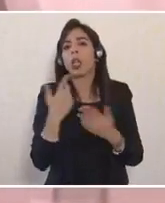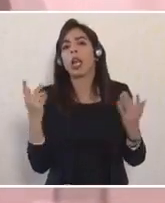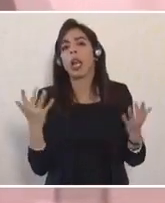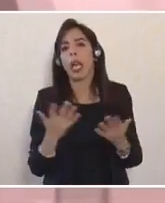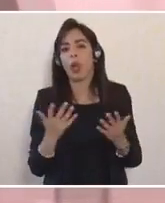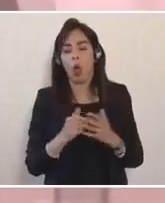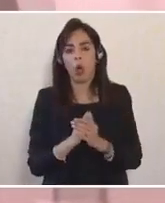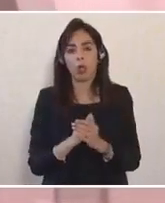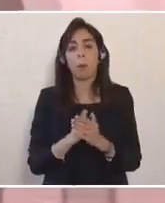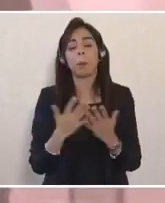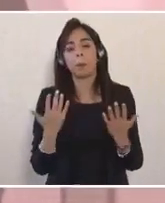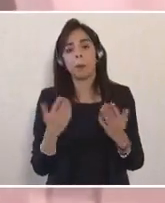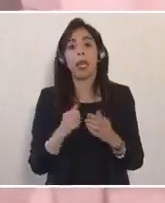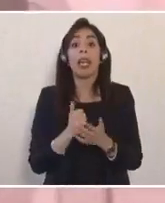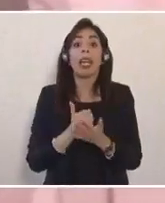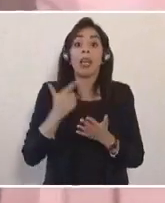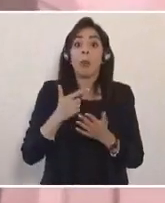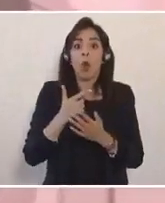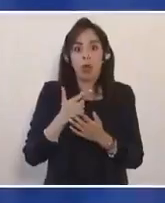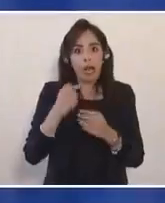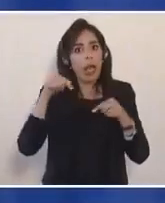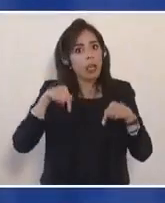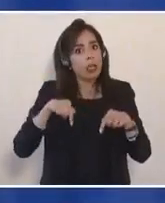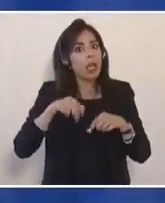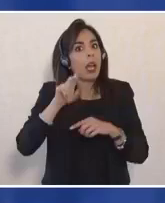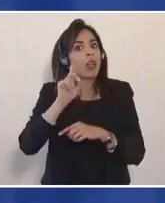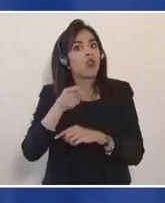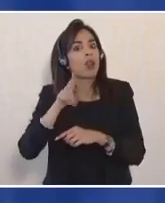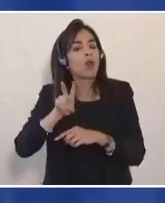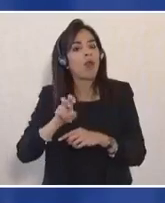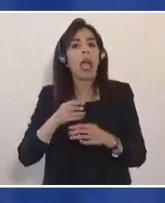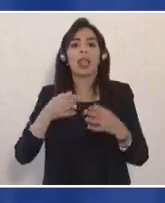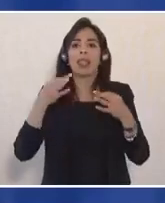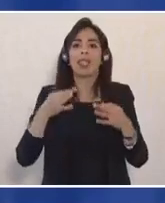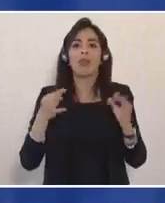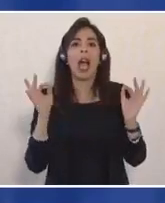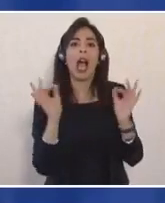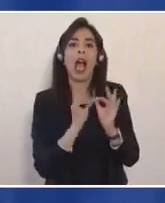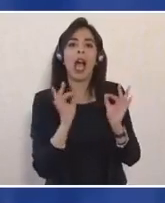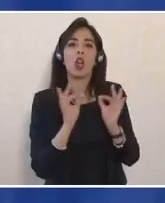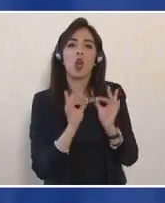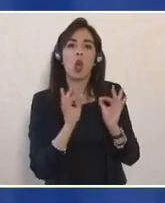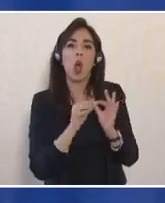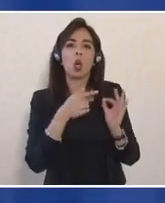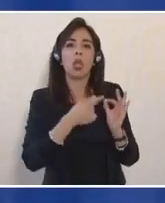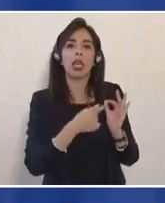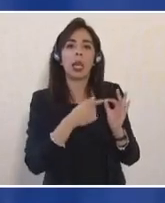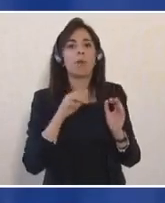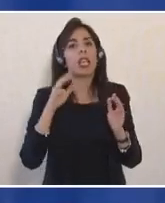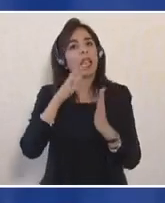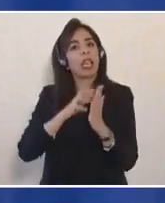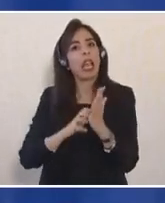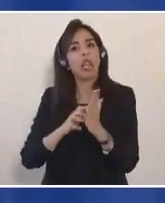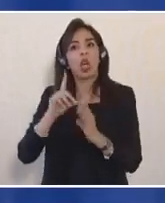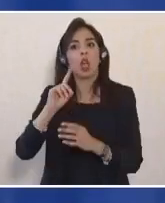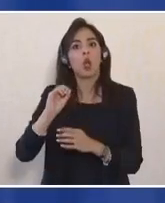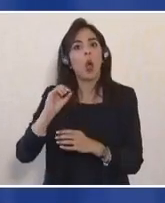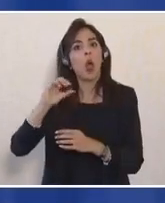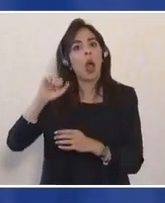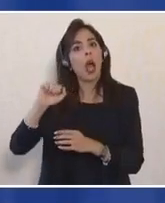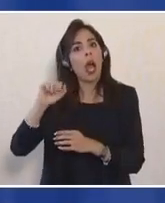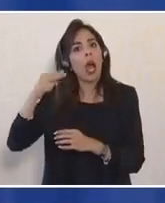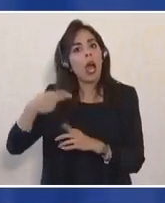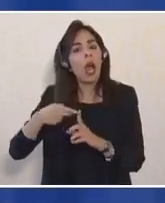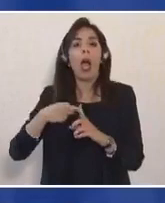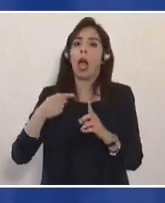Doha Declaration and the TRIPS agreement, that we work within it, with the flexibilities. Second, your question, how can